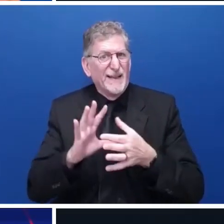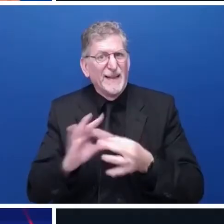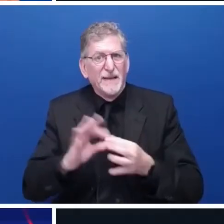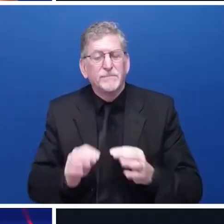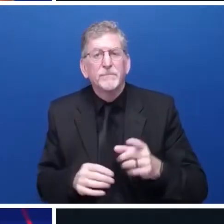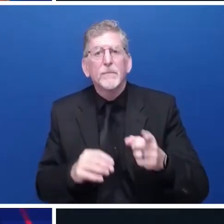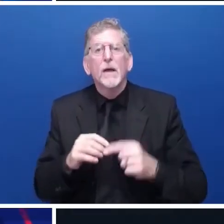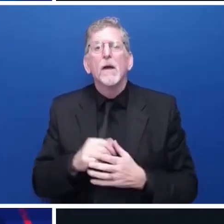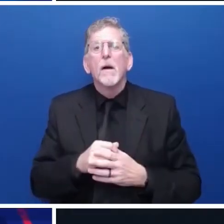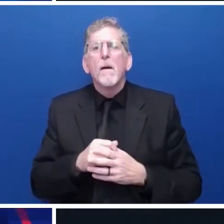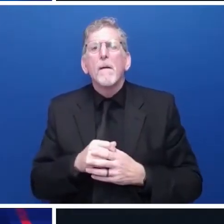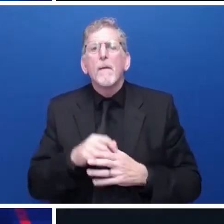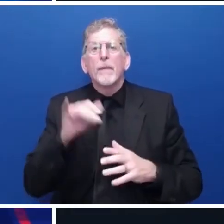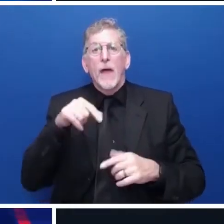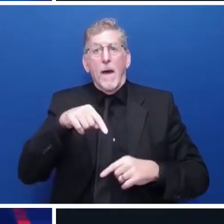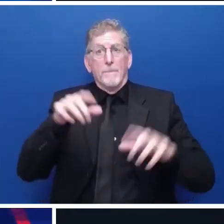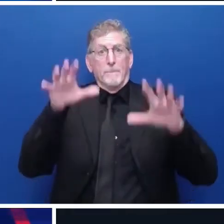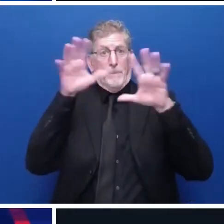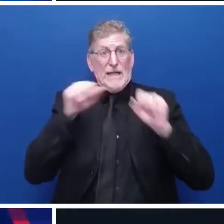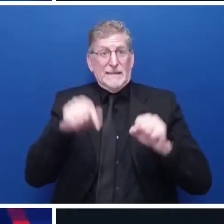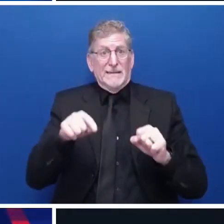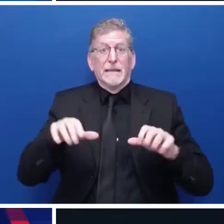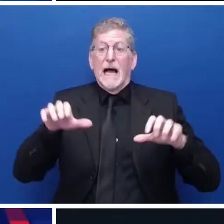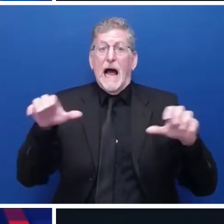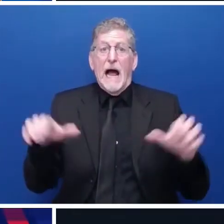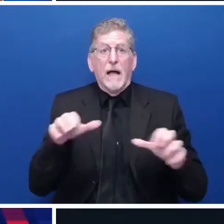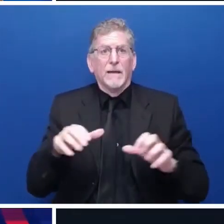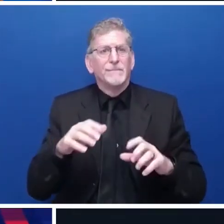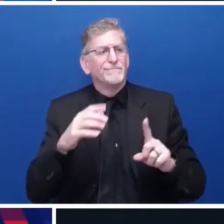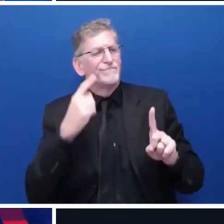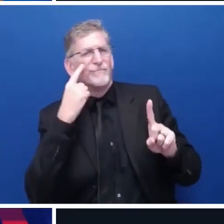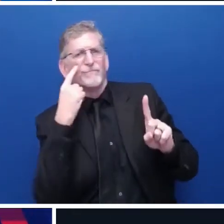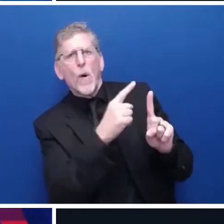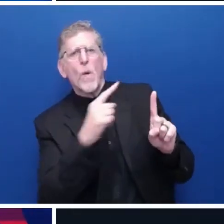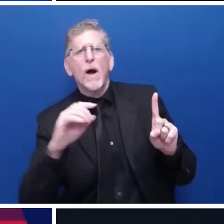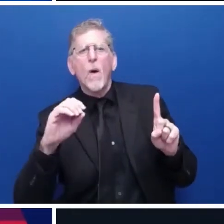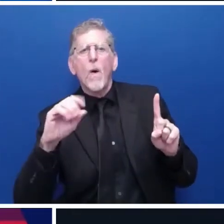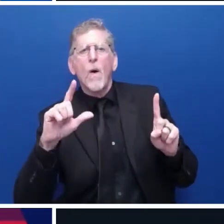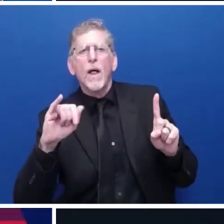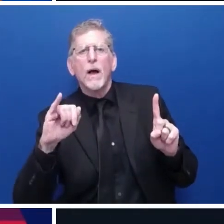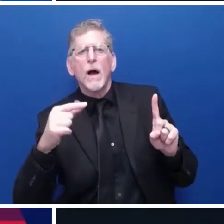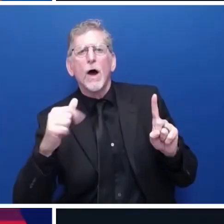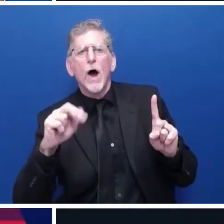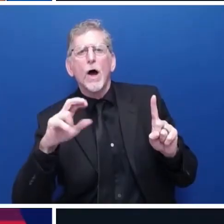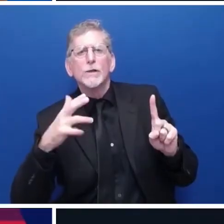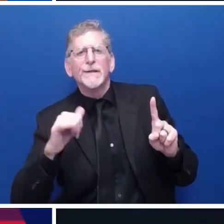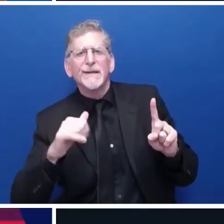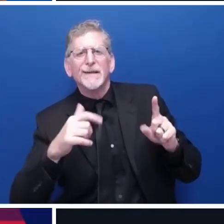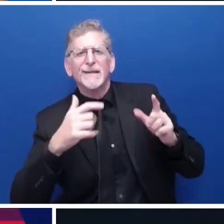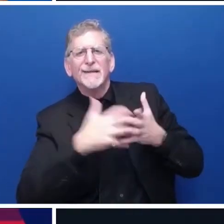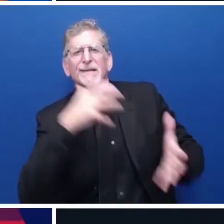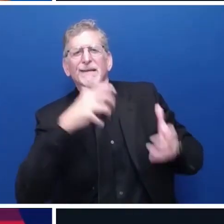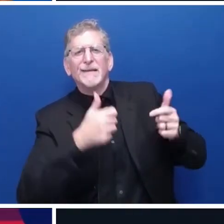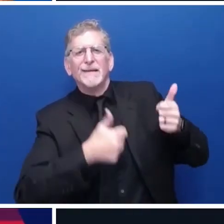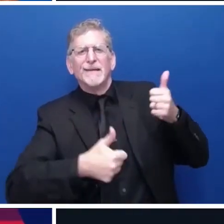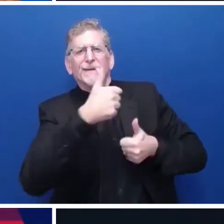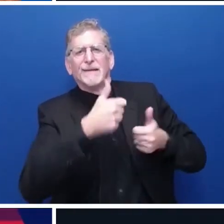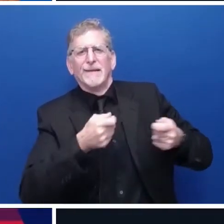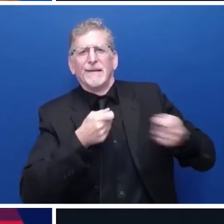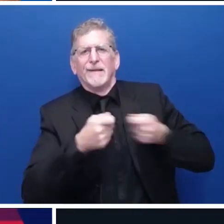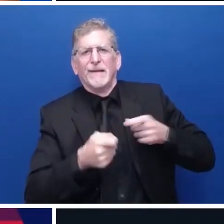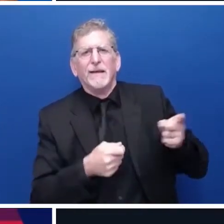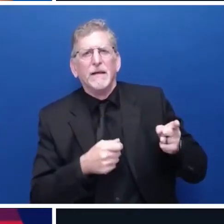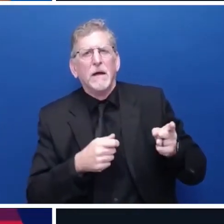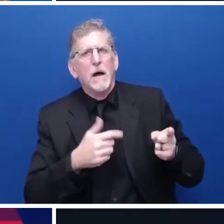and he'll have a hard time trying to convince people otherwise, but he's going to try to do it in this speech. He's suddenly return to his populist roots and suggest that he cares about the working class, but the